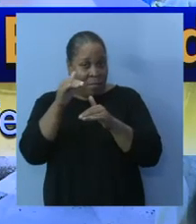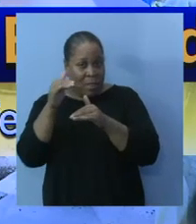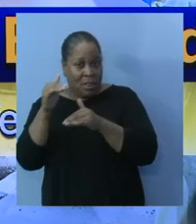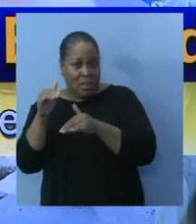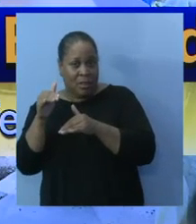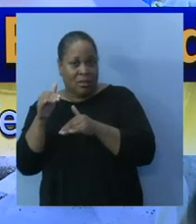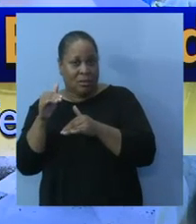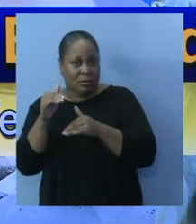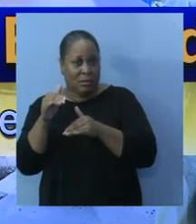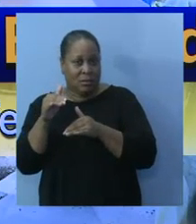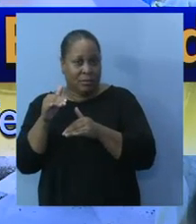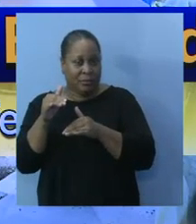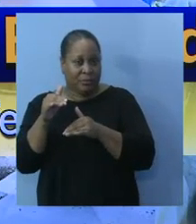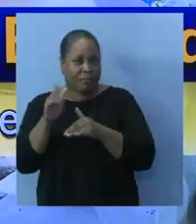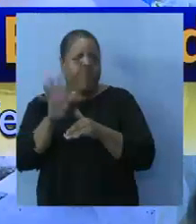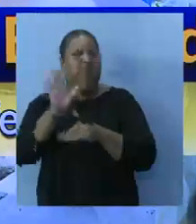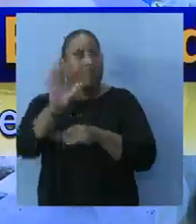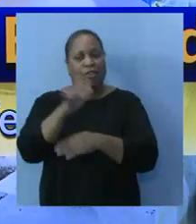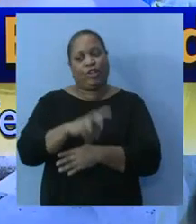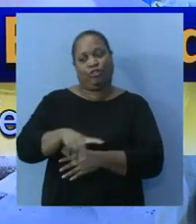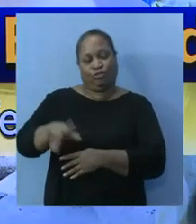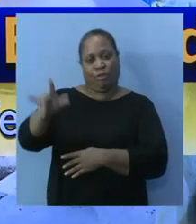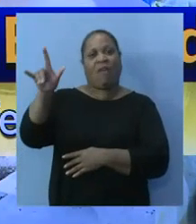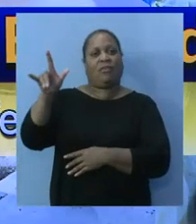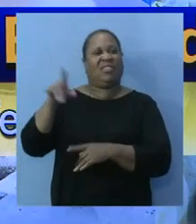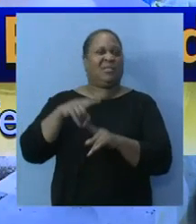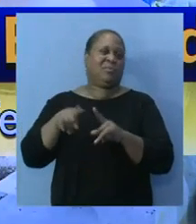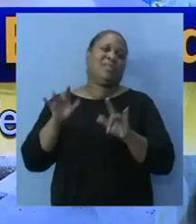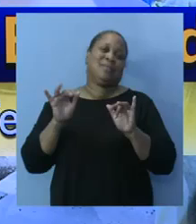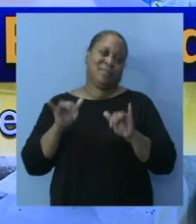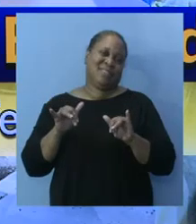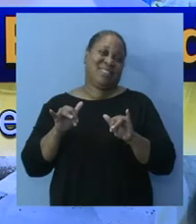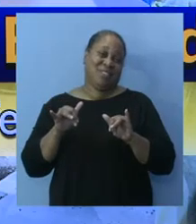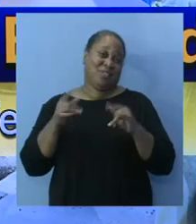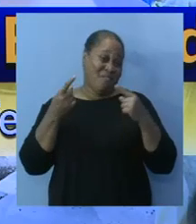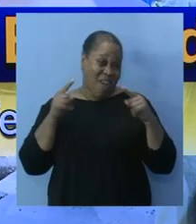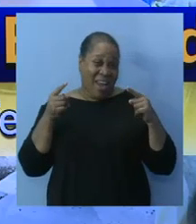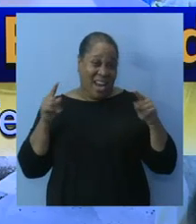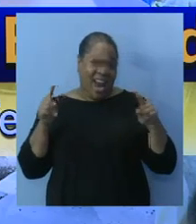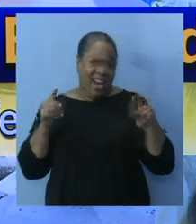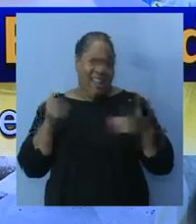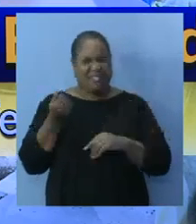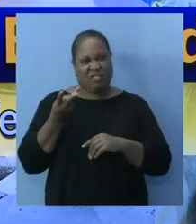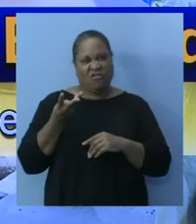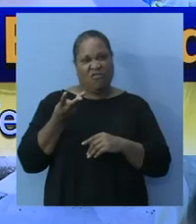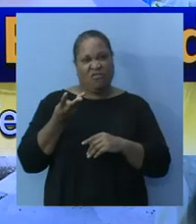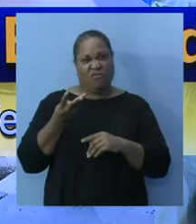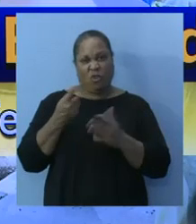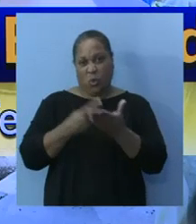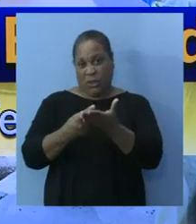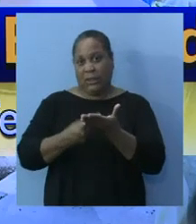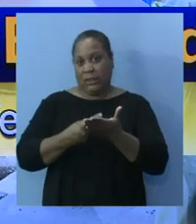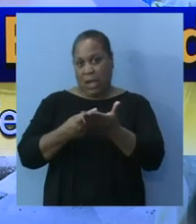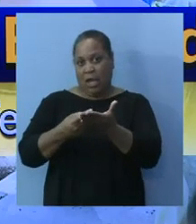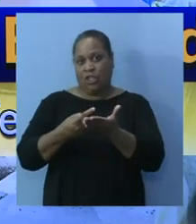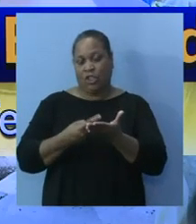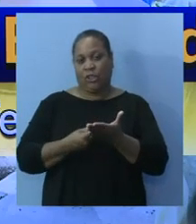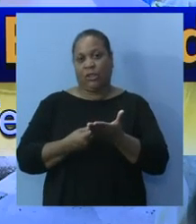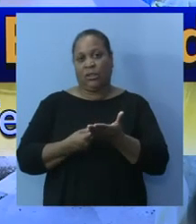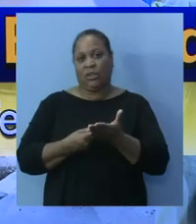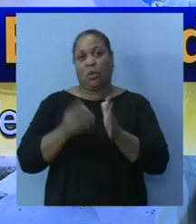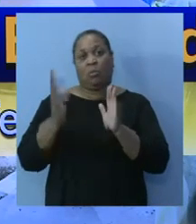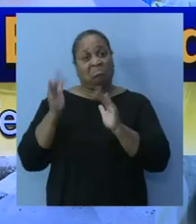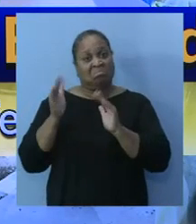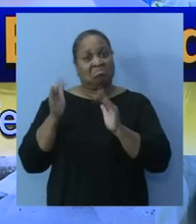in time for their travel. But it is still something that we're finalizing. There's been a few discussions, and you should look forward to an announcement